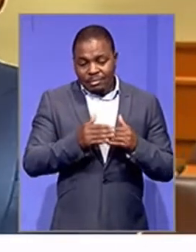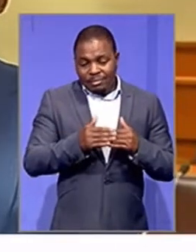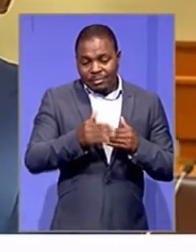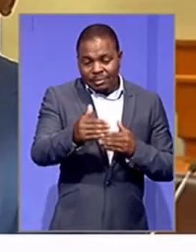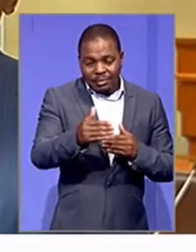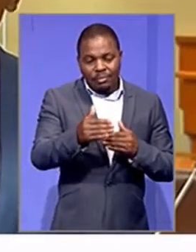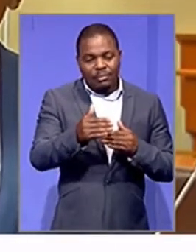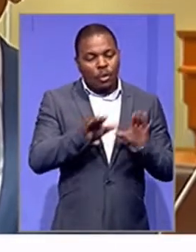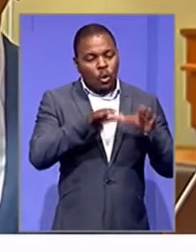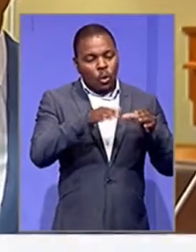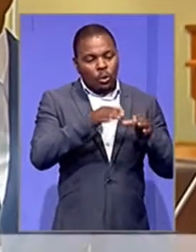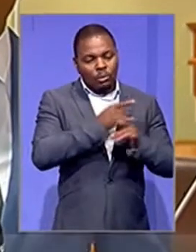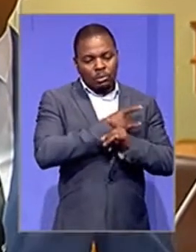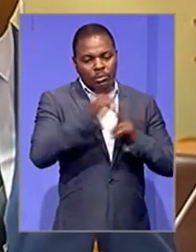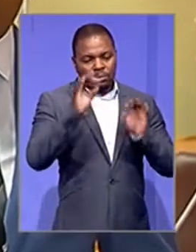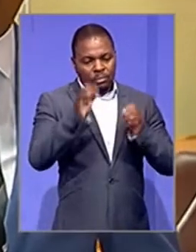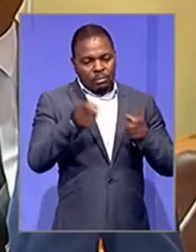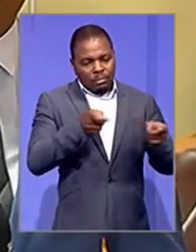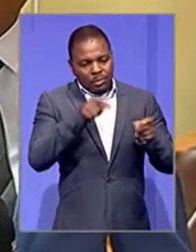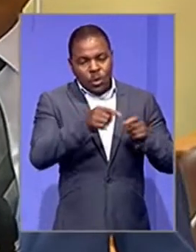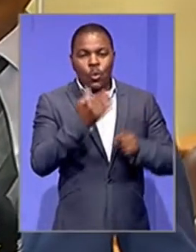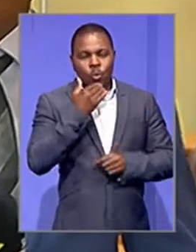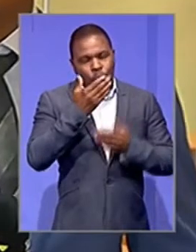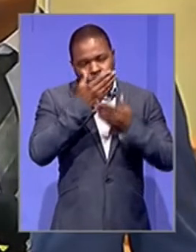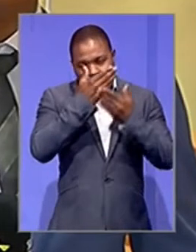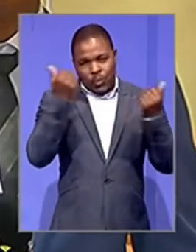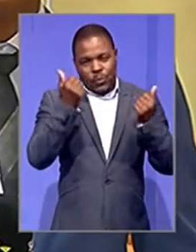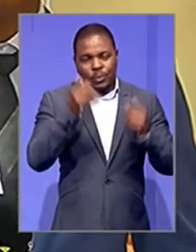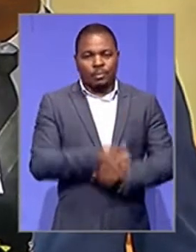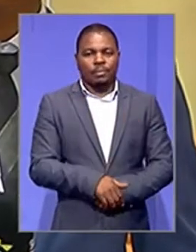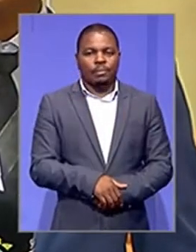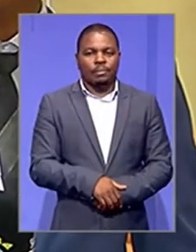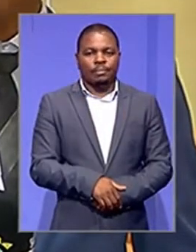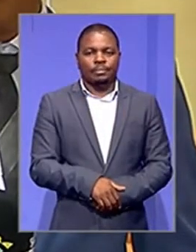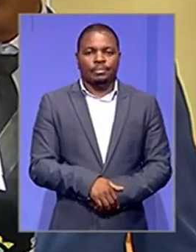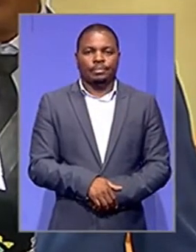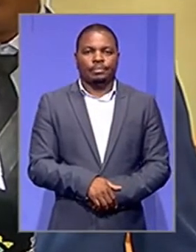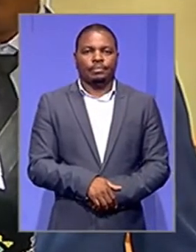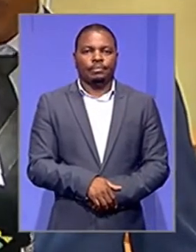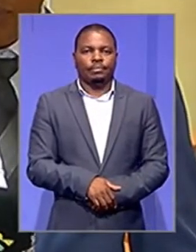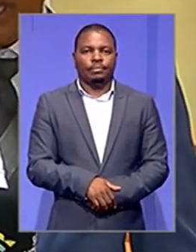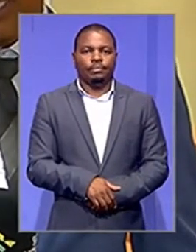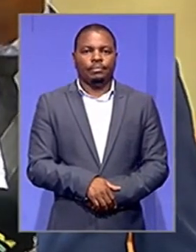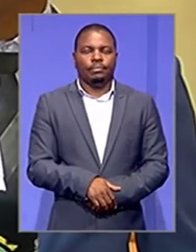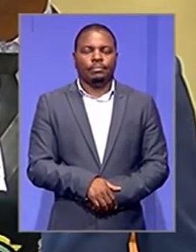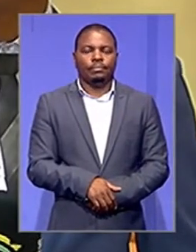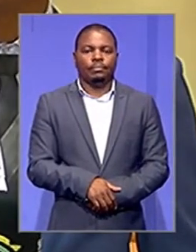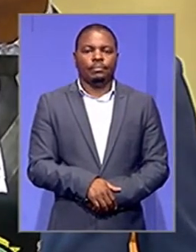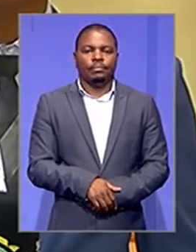na ke mokgatlo ofe wo o ile go eta pele masepala boo. Na ke koketšo motao wa ditaba tša SABC Modimo lle.